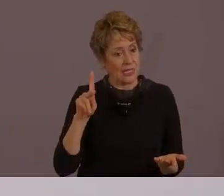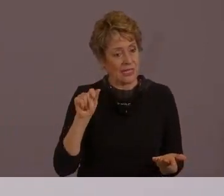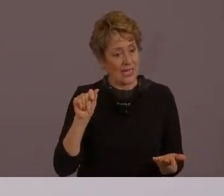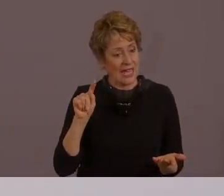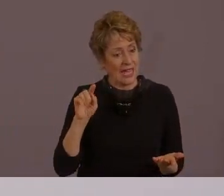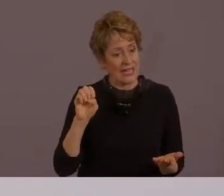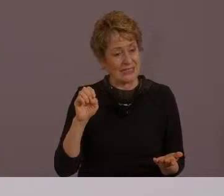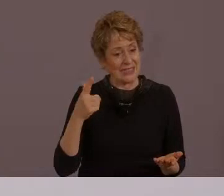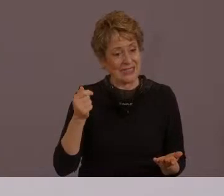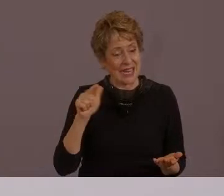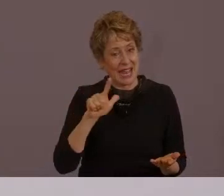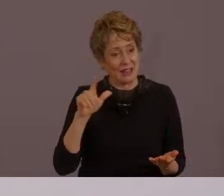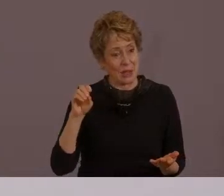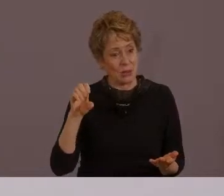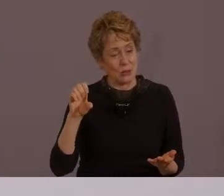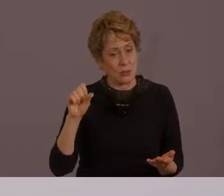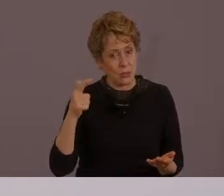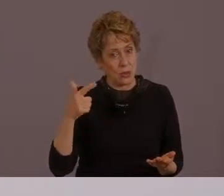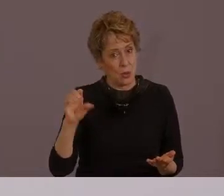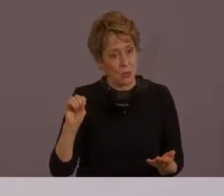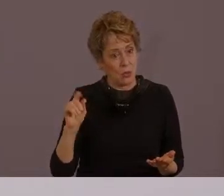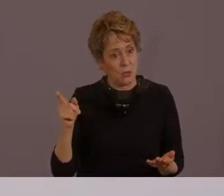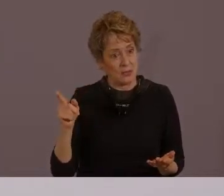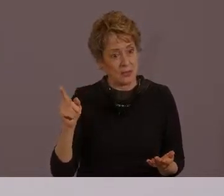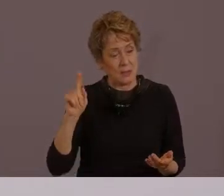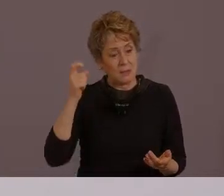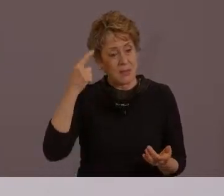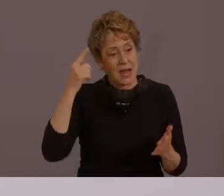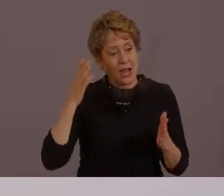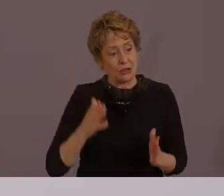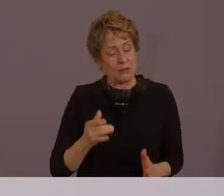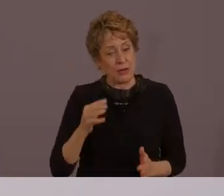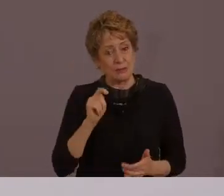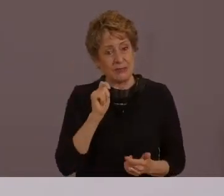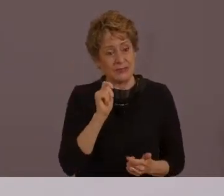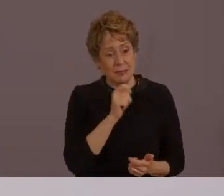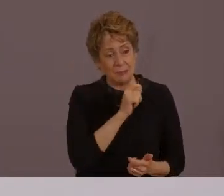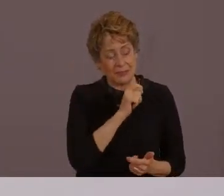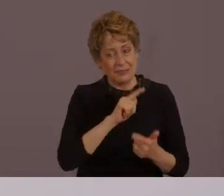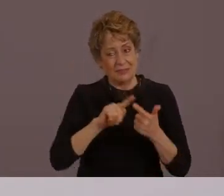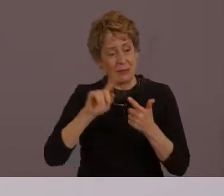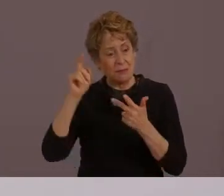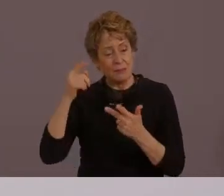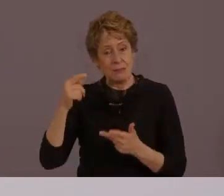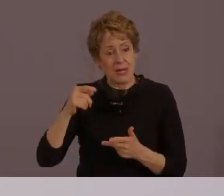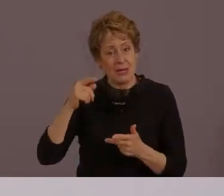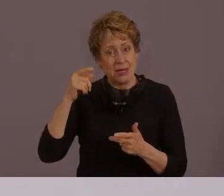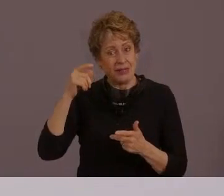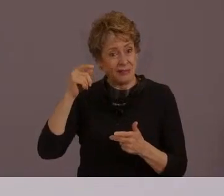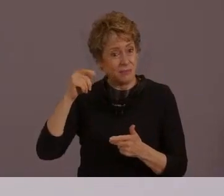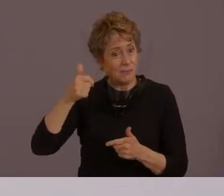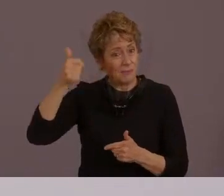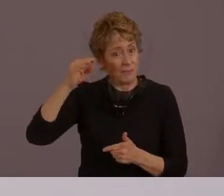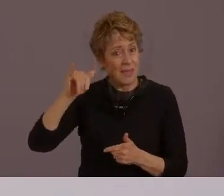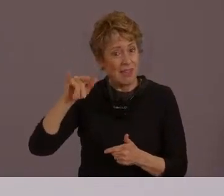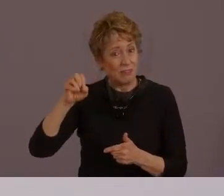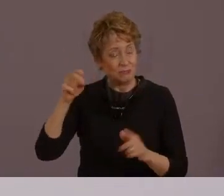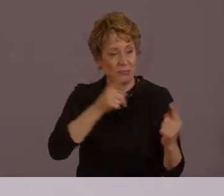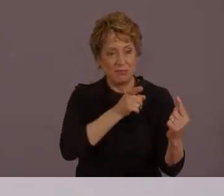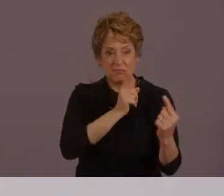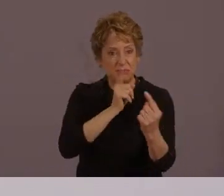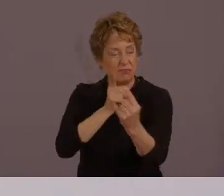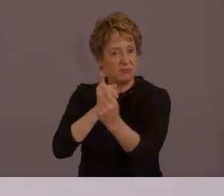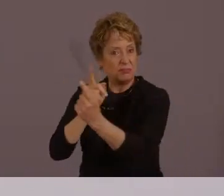Tempe has disagreed. Is the governor's decision wrong? Are you concerned that we could possibly